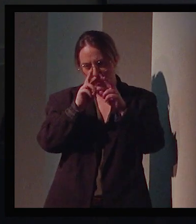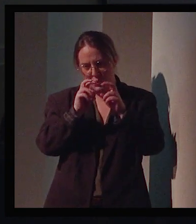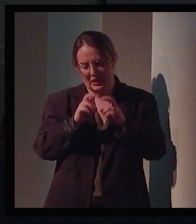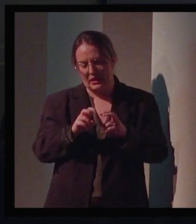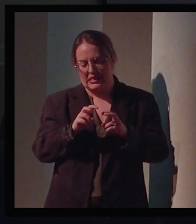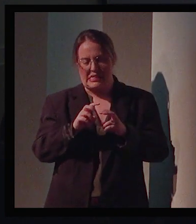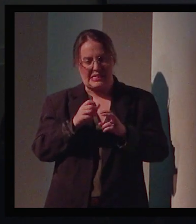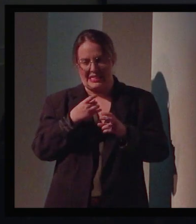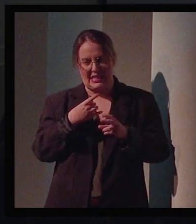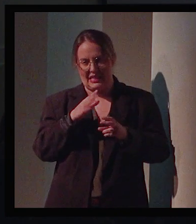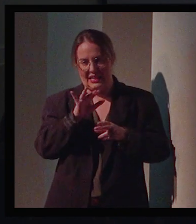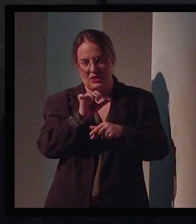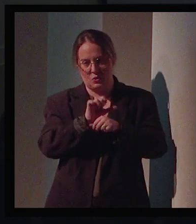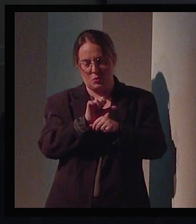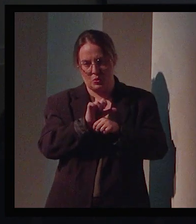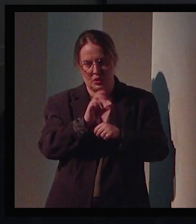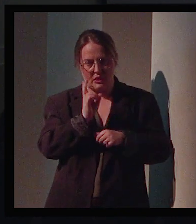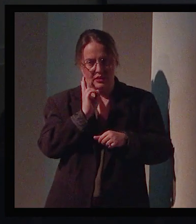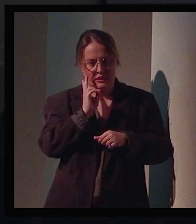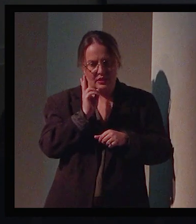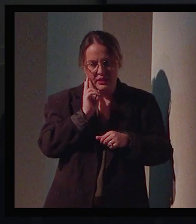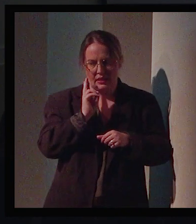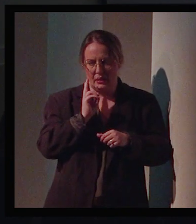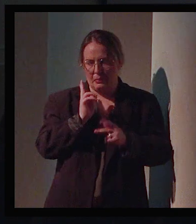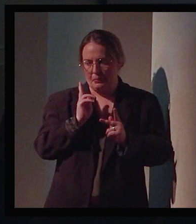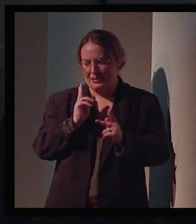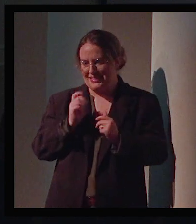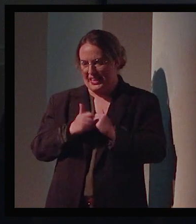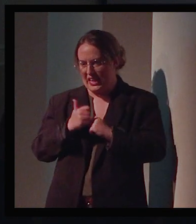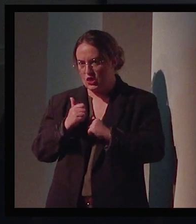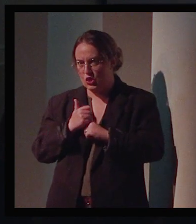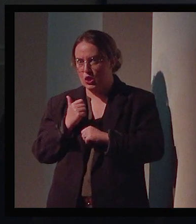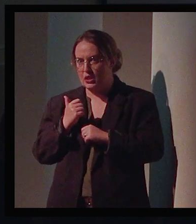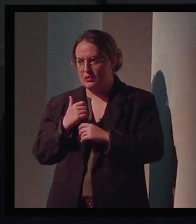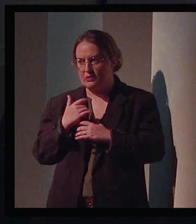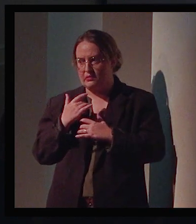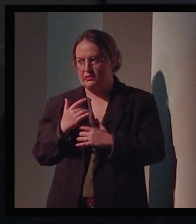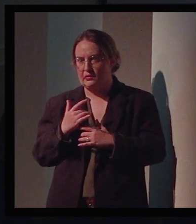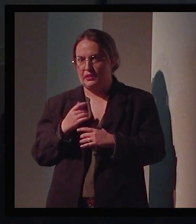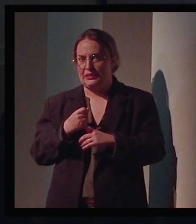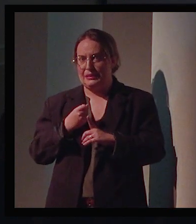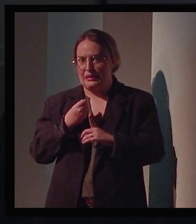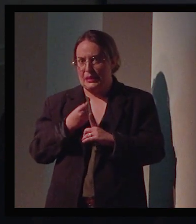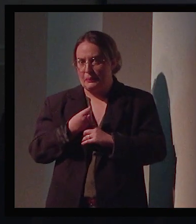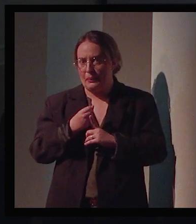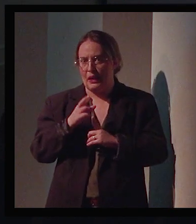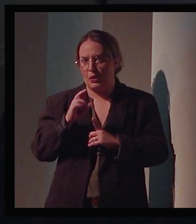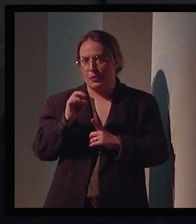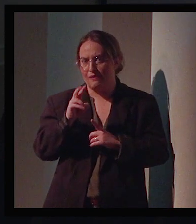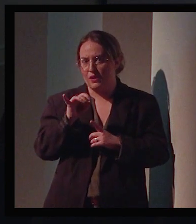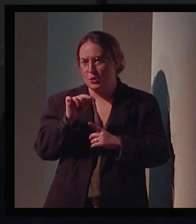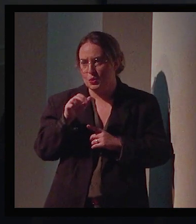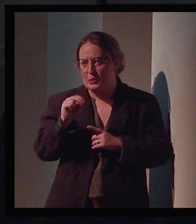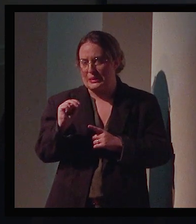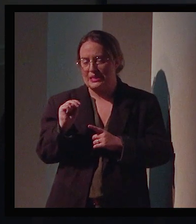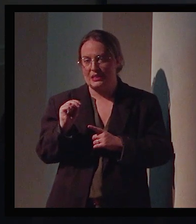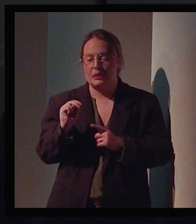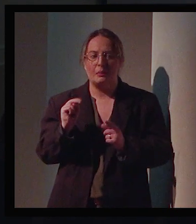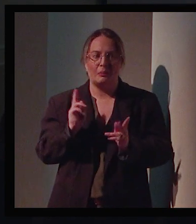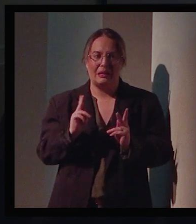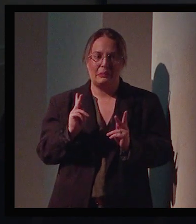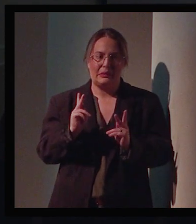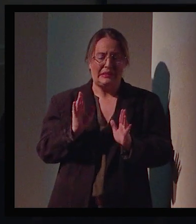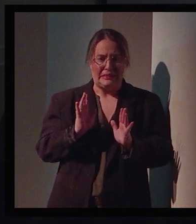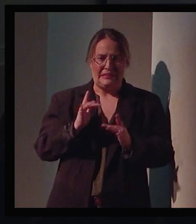figures dangerously prone to revolution. This fear could be transferred to the artists and patrons as well. One